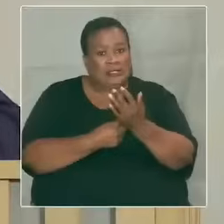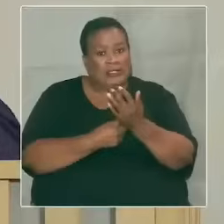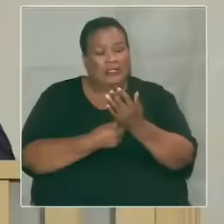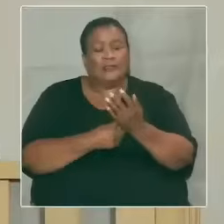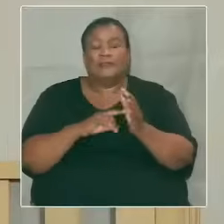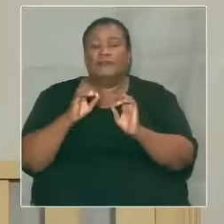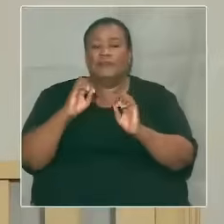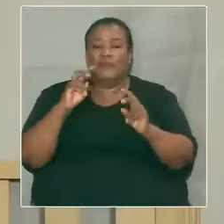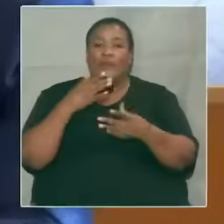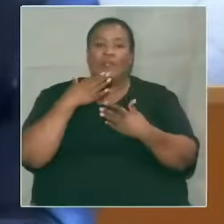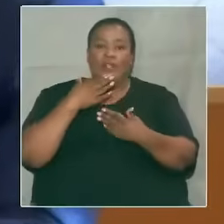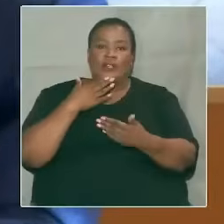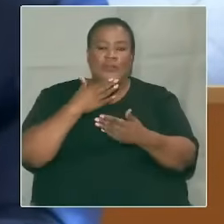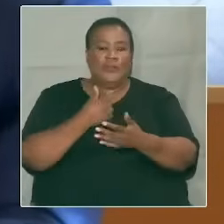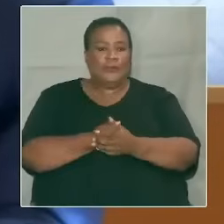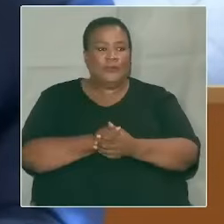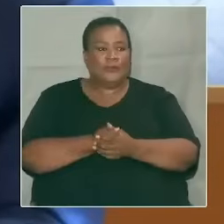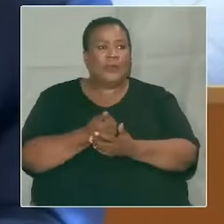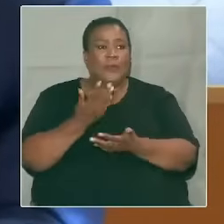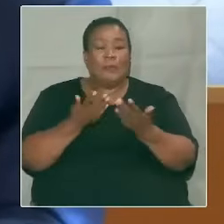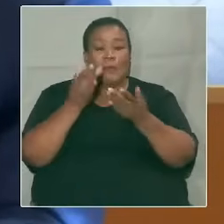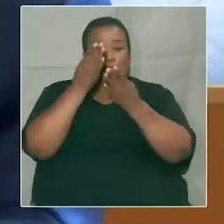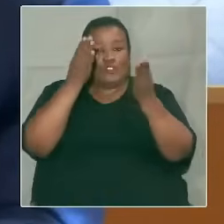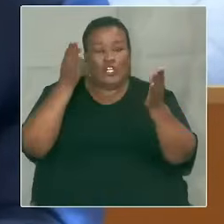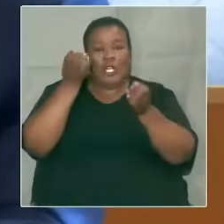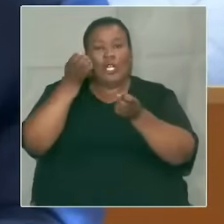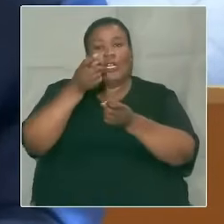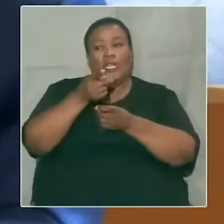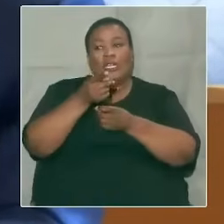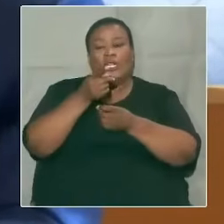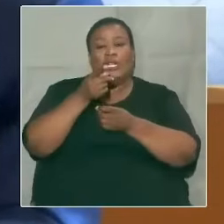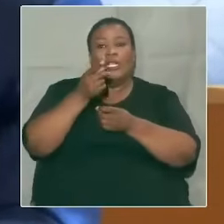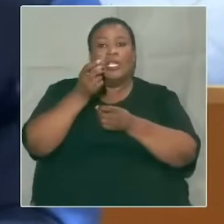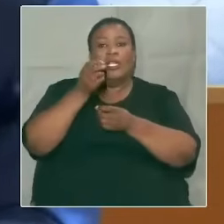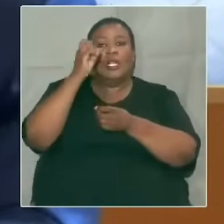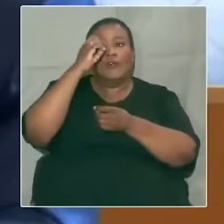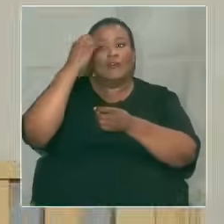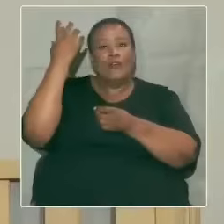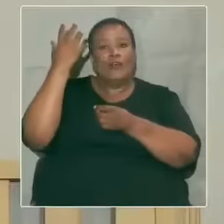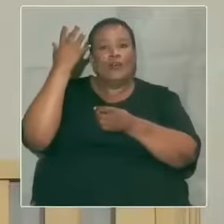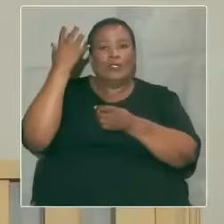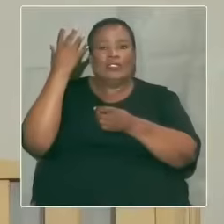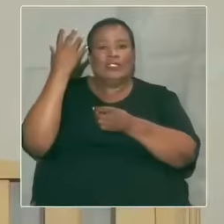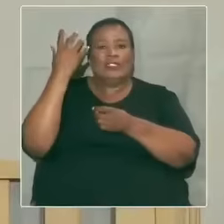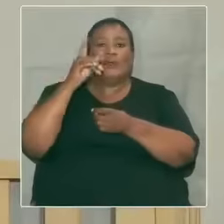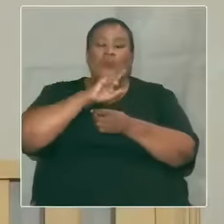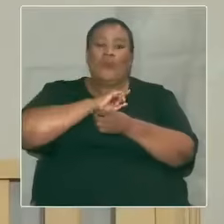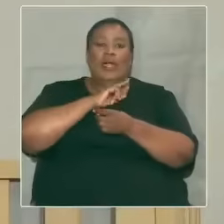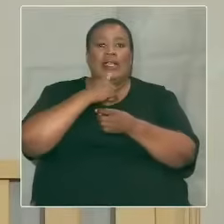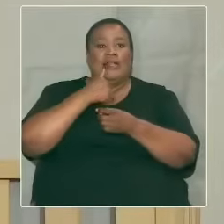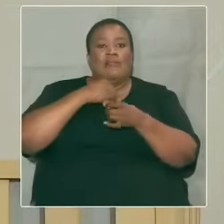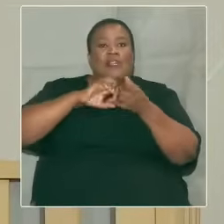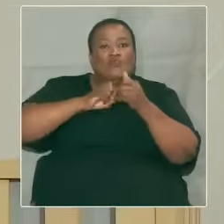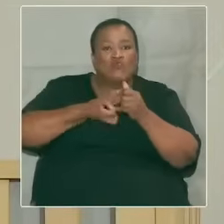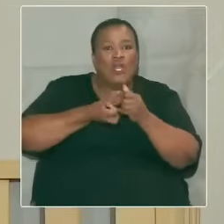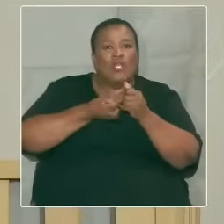you. Yeah, Thank you. Maybe the general forgot what, because I introduced my question Yes. quite